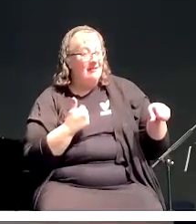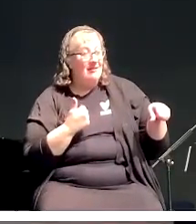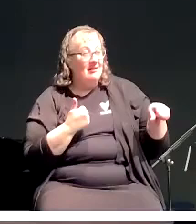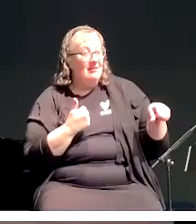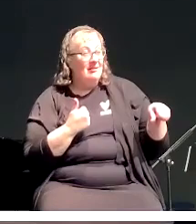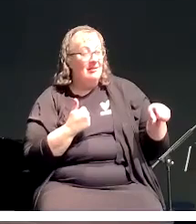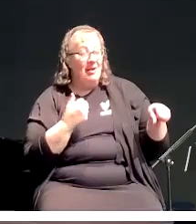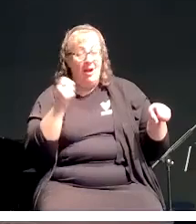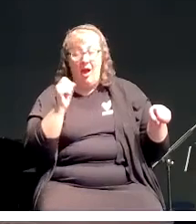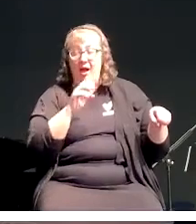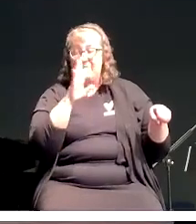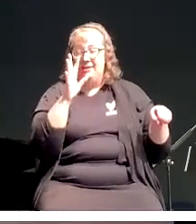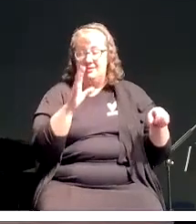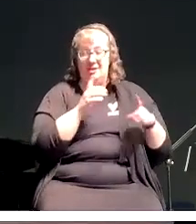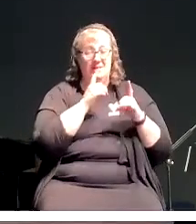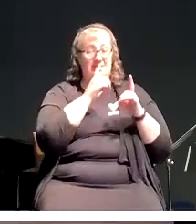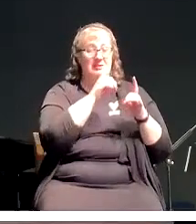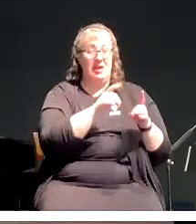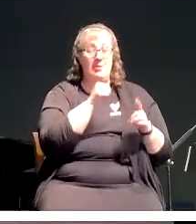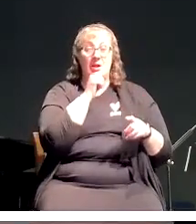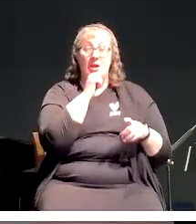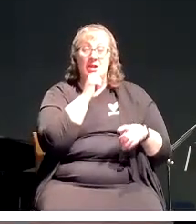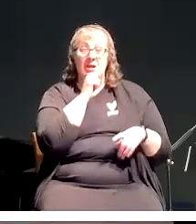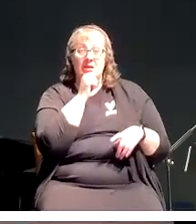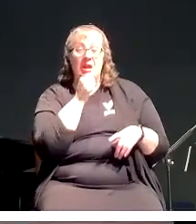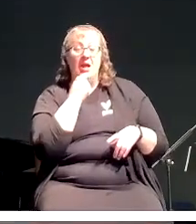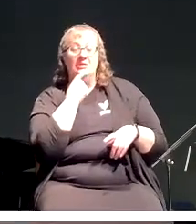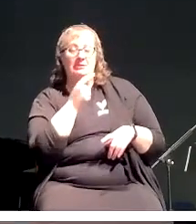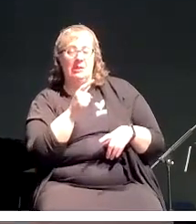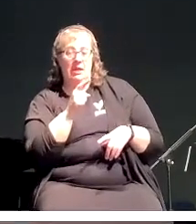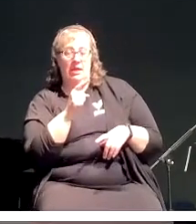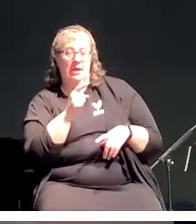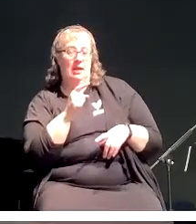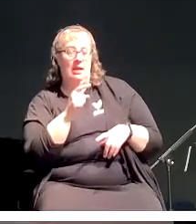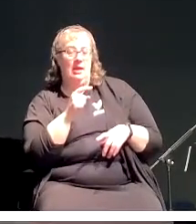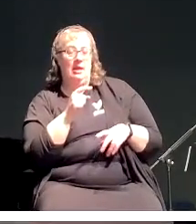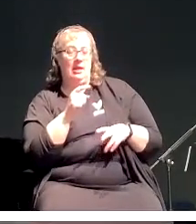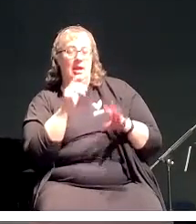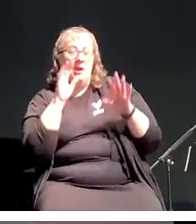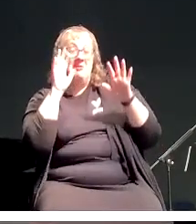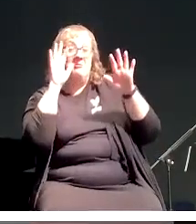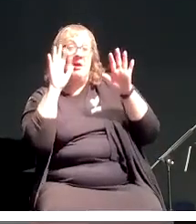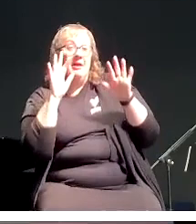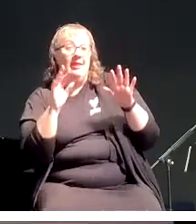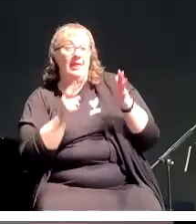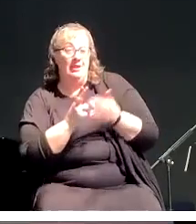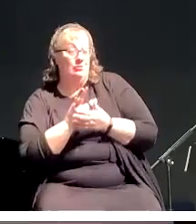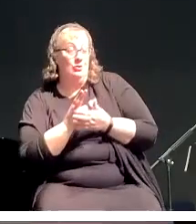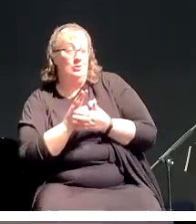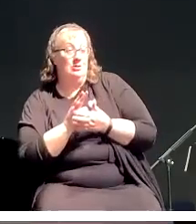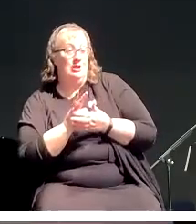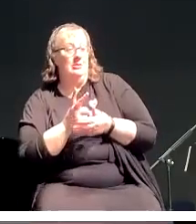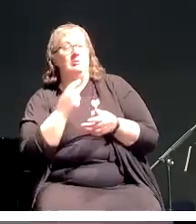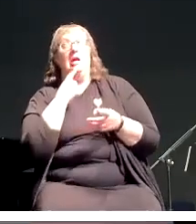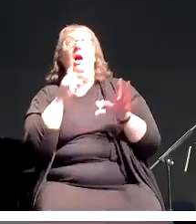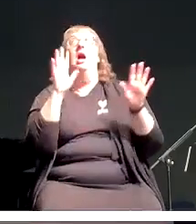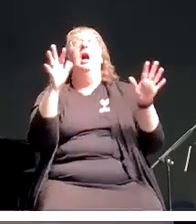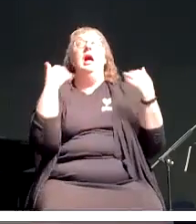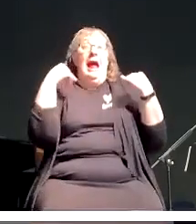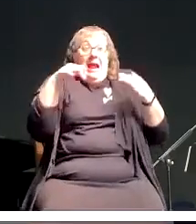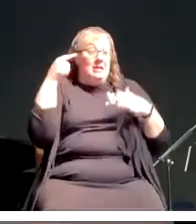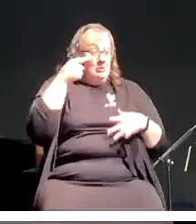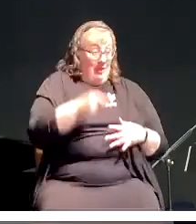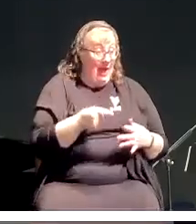is, obviously, the disciples were not saying this in a tone of amazement that this is truth. They weren't saying it like, angels were